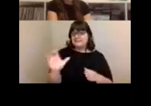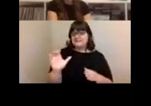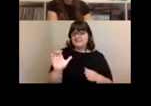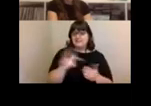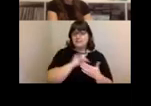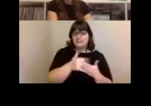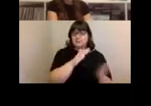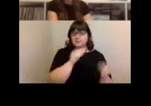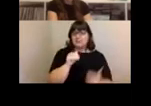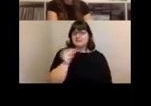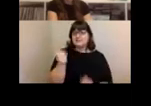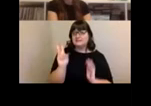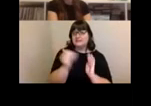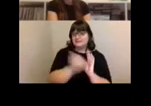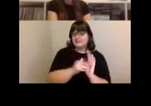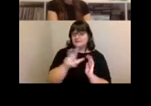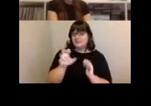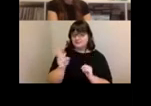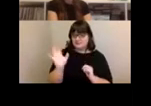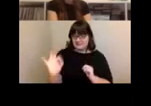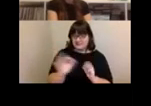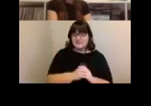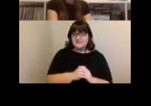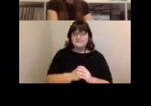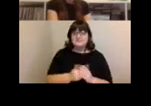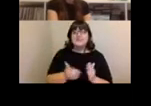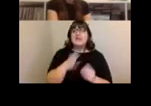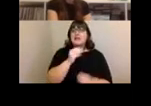$16,369, and Manitoba Bridge grant